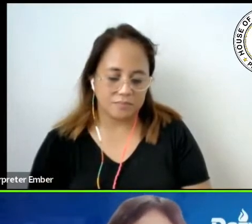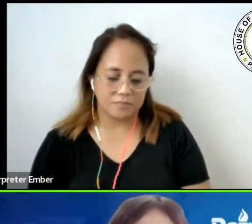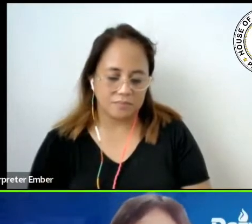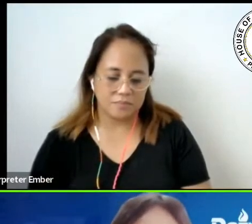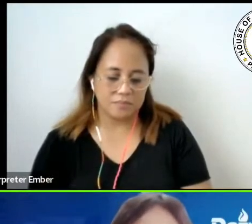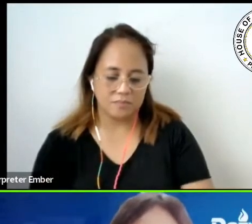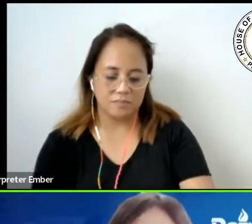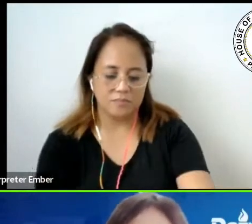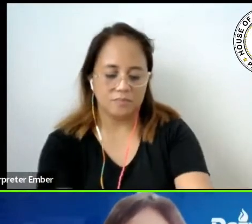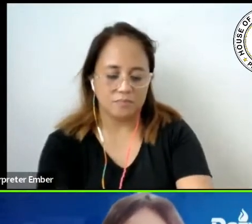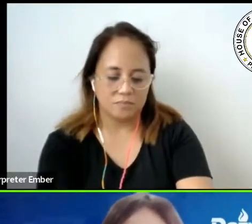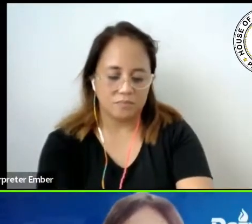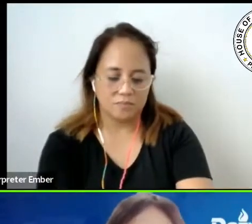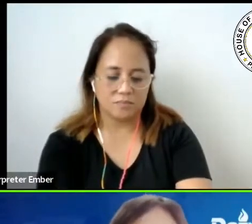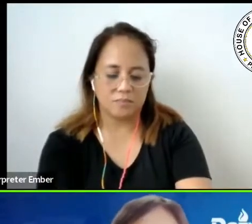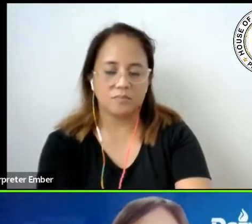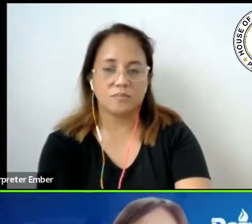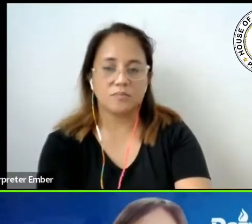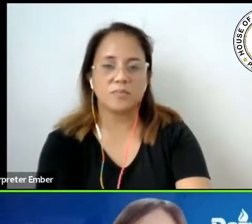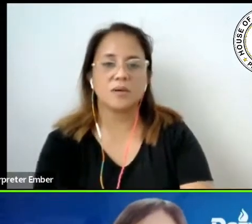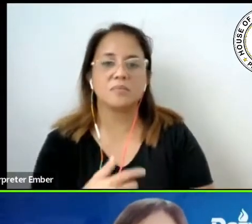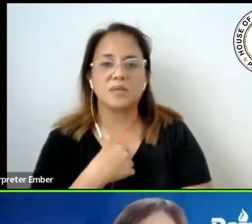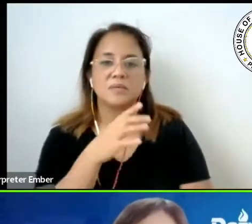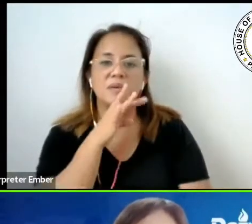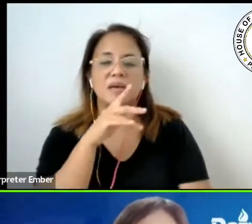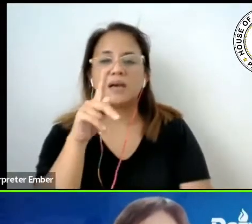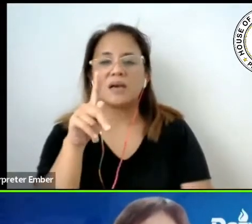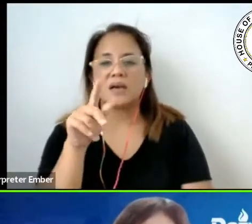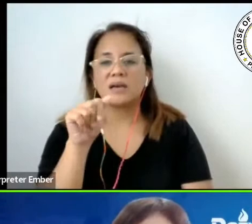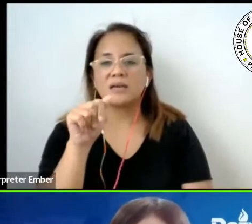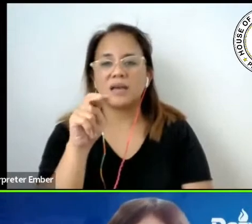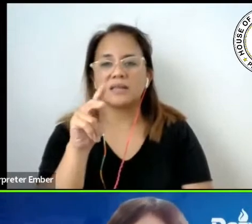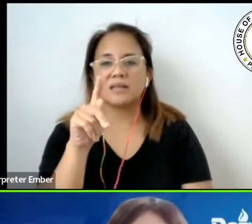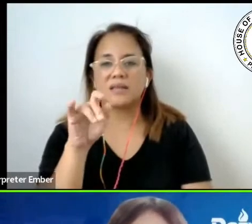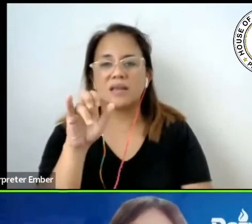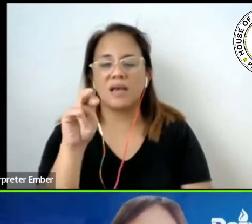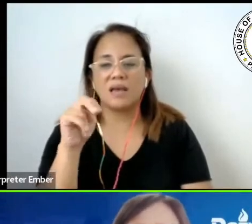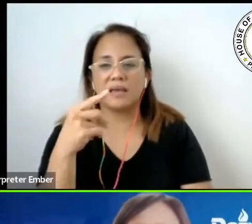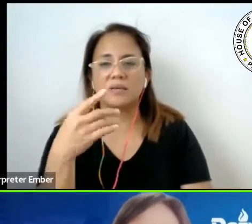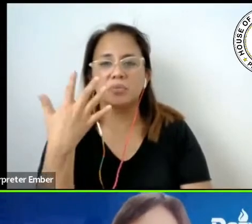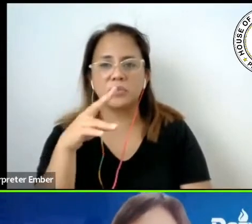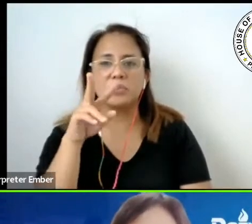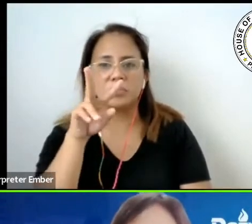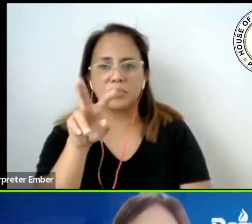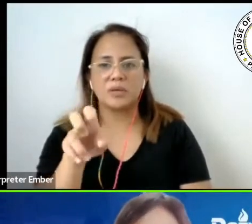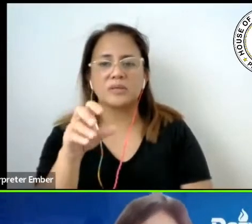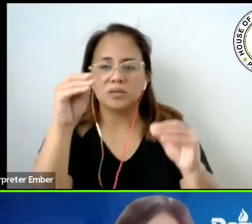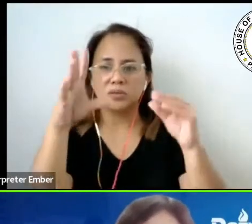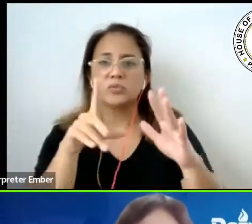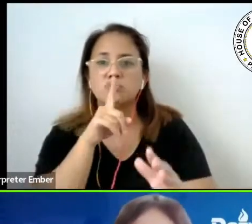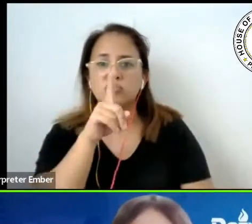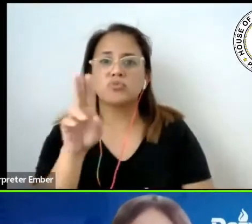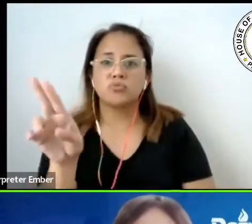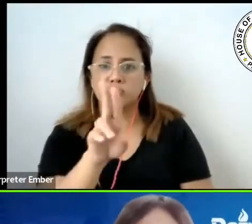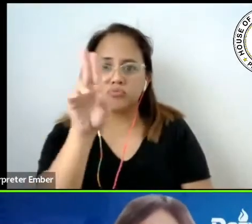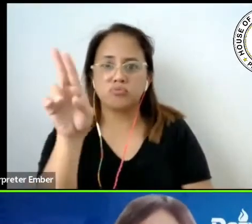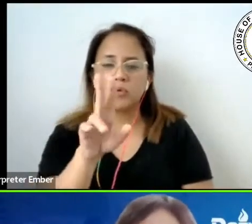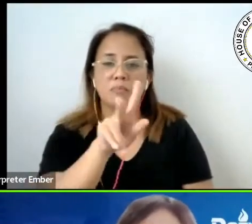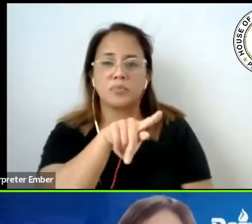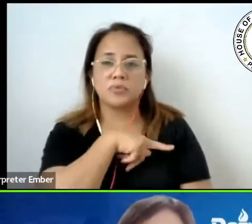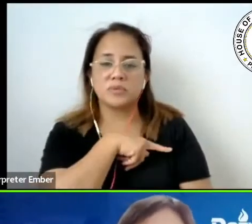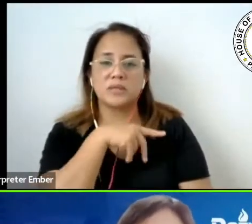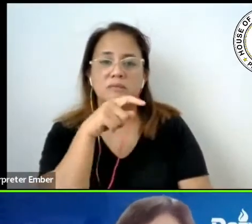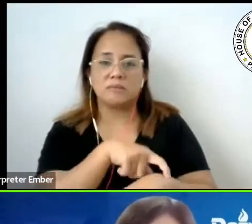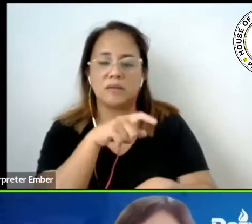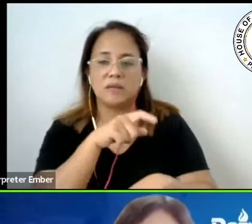also speak the language of the Kankanae. And I have actually seen how teachers really used even their personal